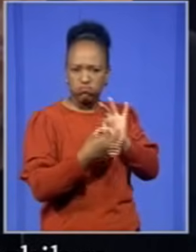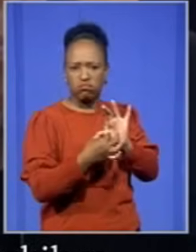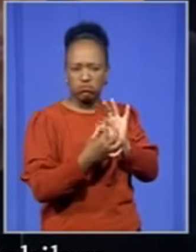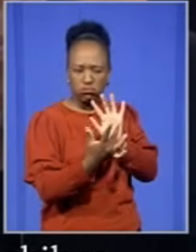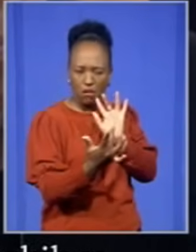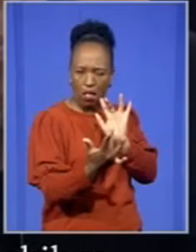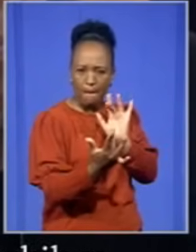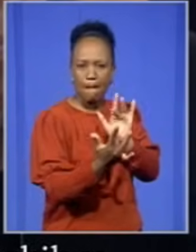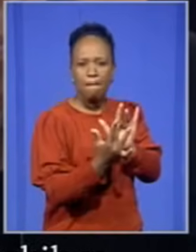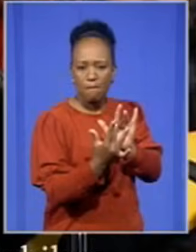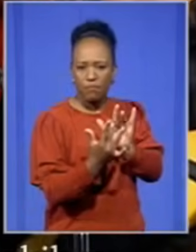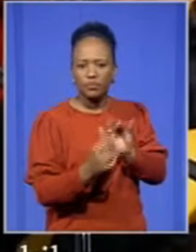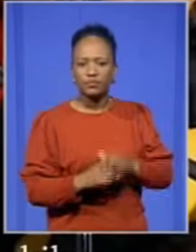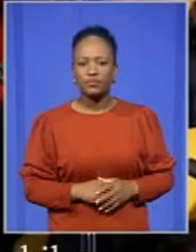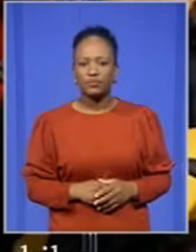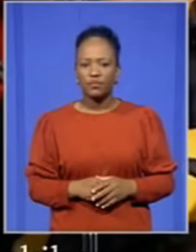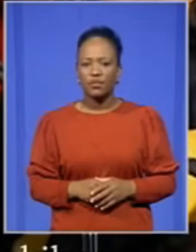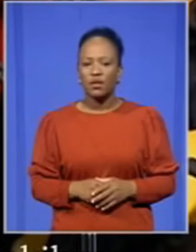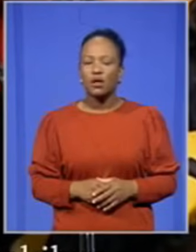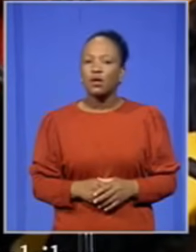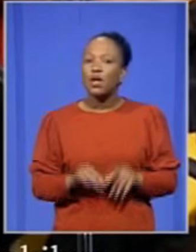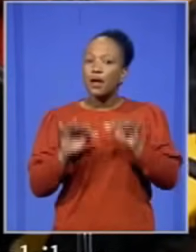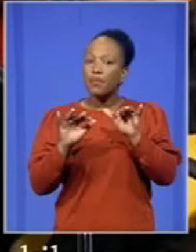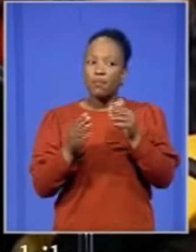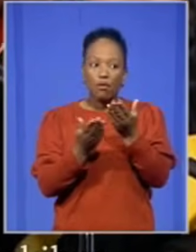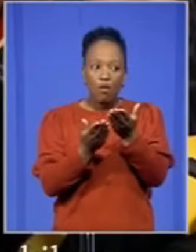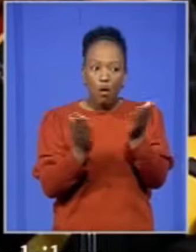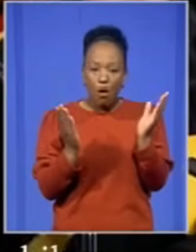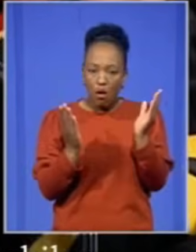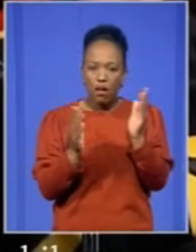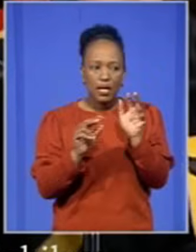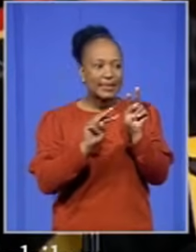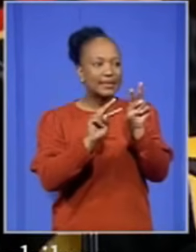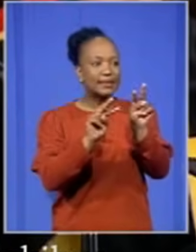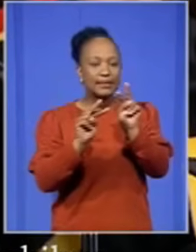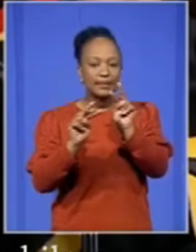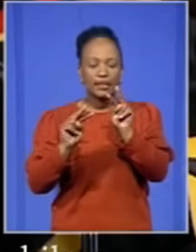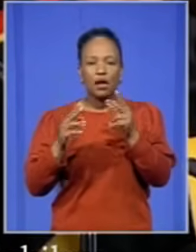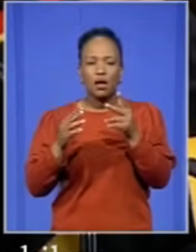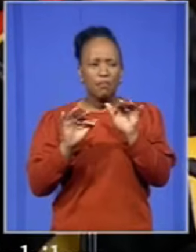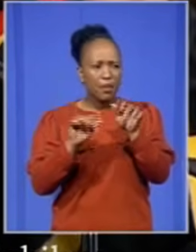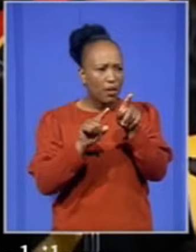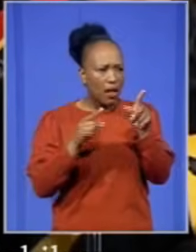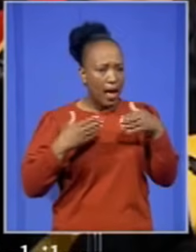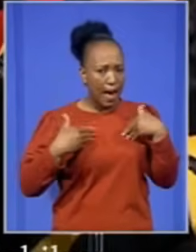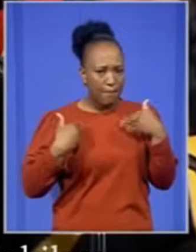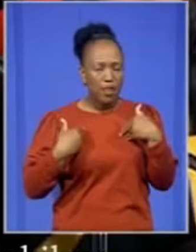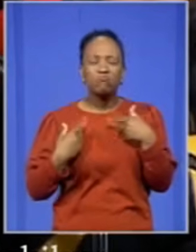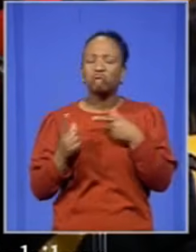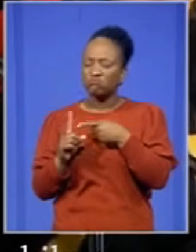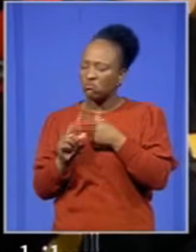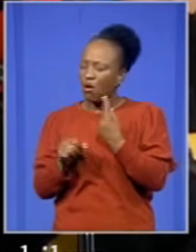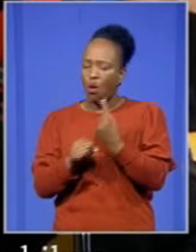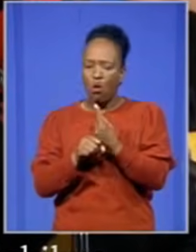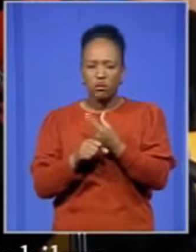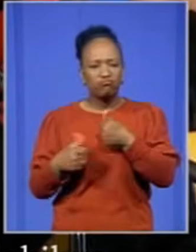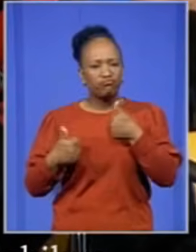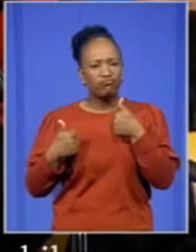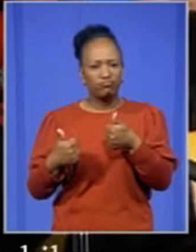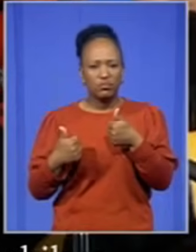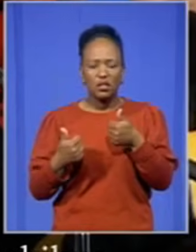mo le mong a tšhabile. Le re ne le di-family gatherings o ne a etsa ka hohle hore e mongwe wa leloko